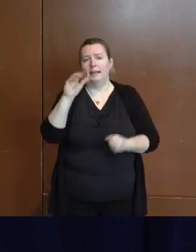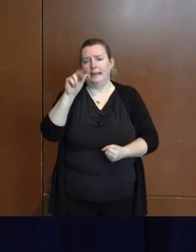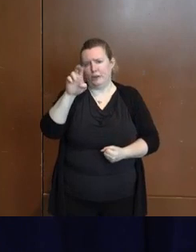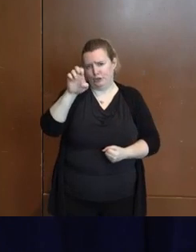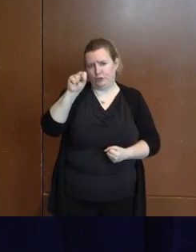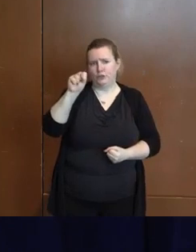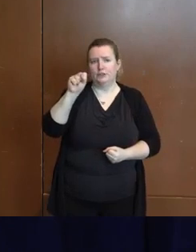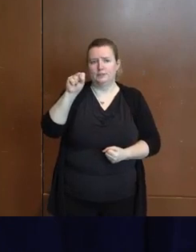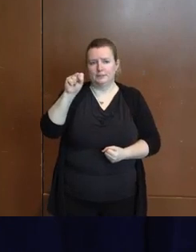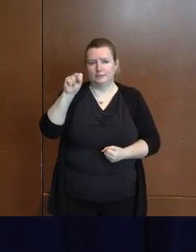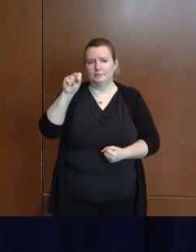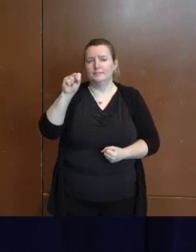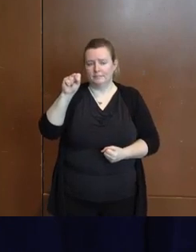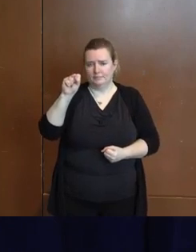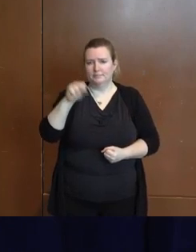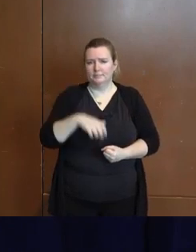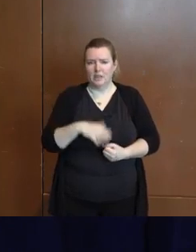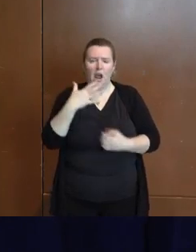at